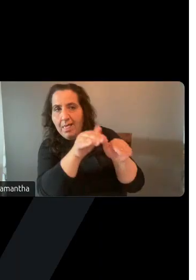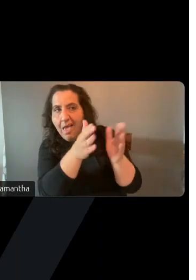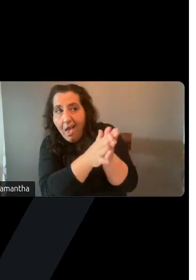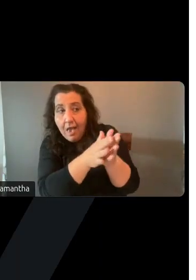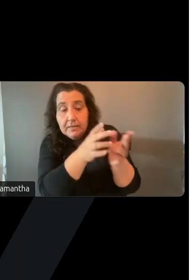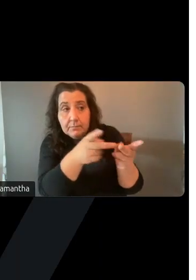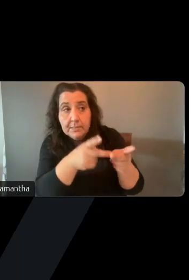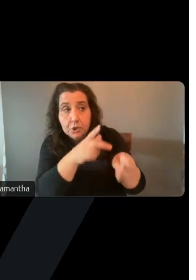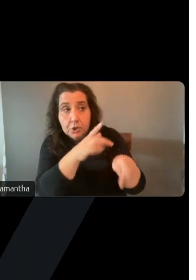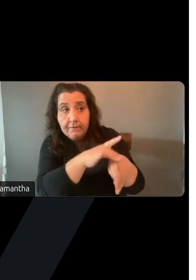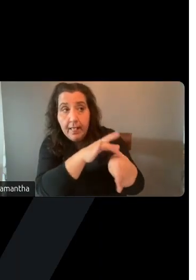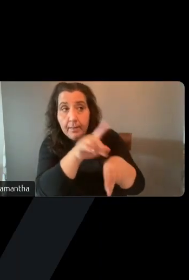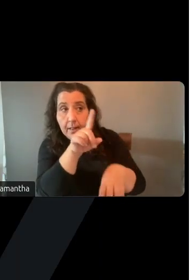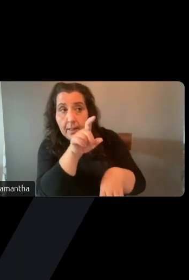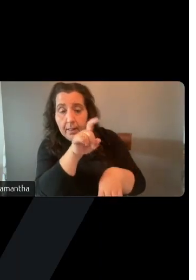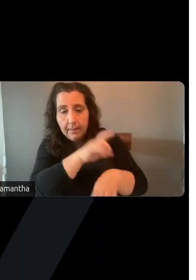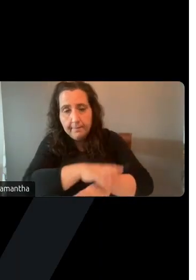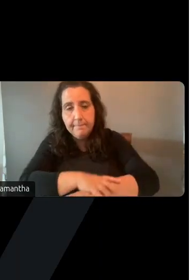availability.